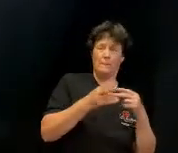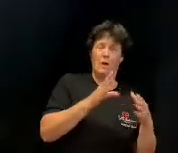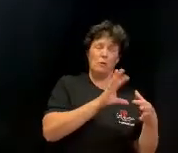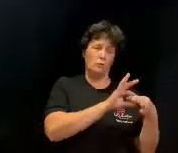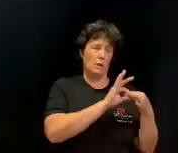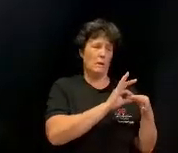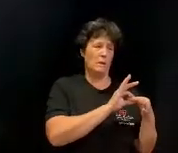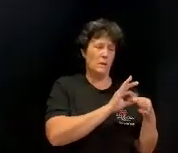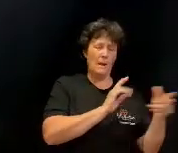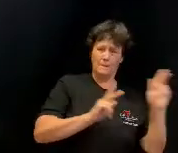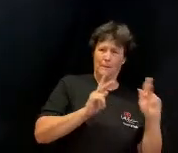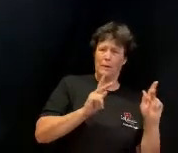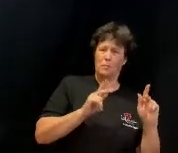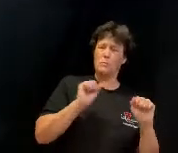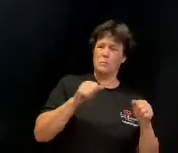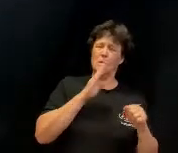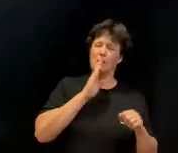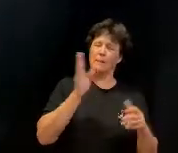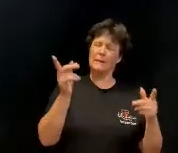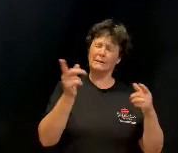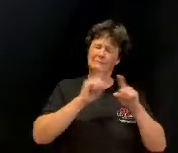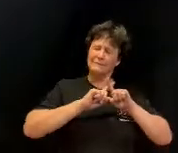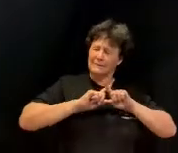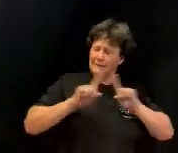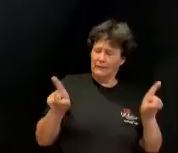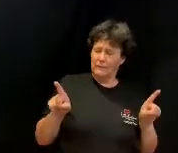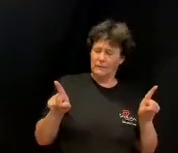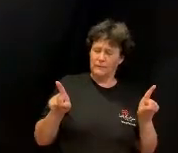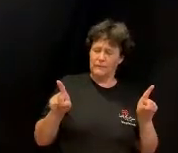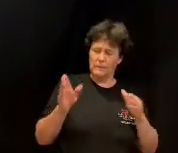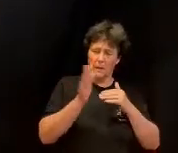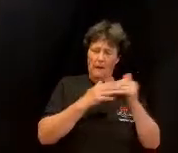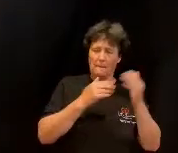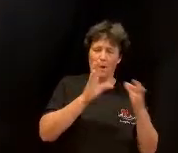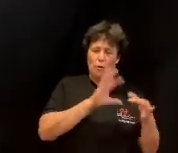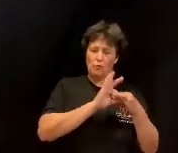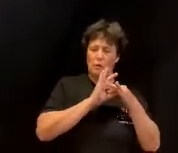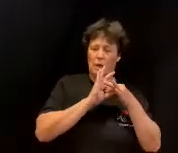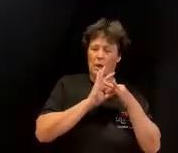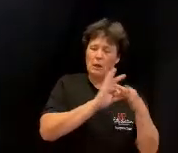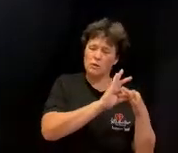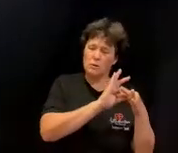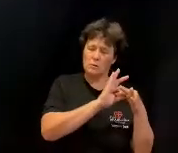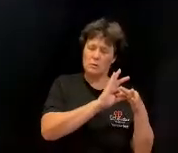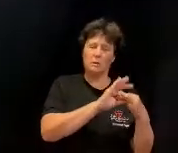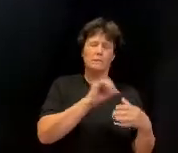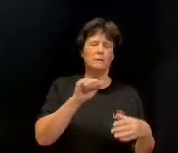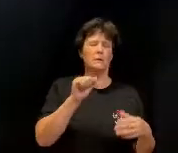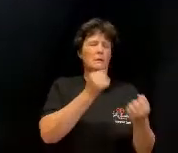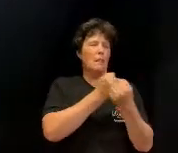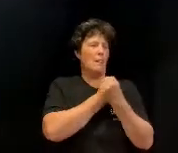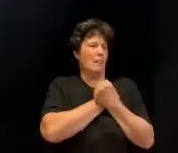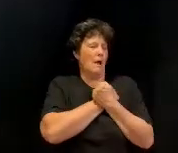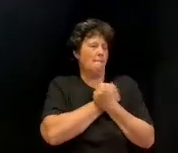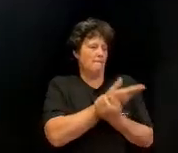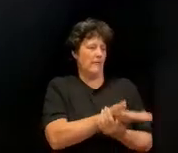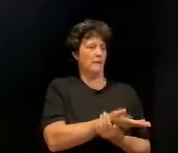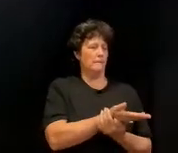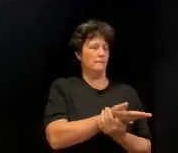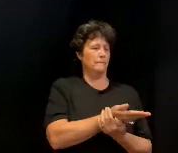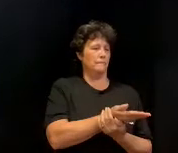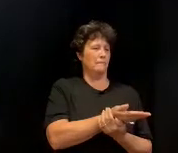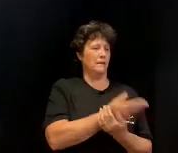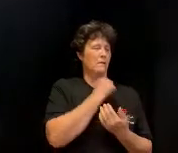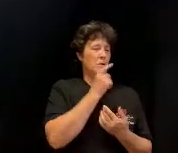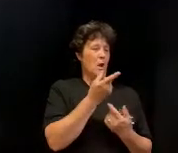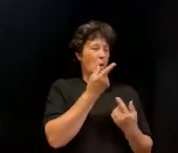different. And Lord, they will go and build these relationships, God. And they'll love them, not for the sake of trying to win them